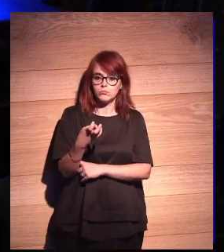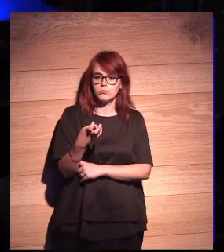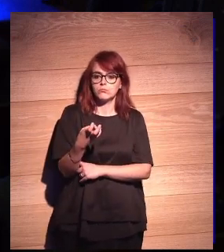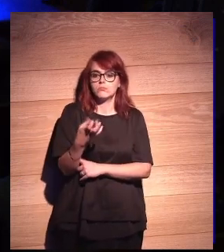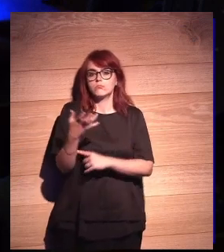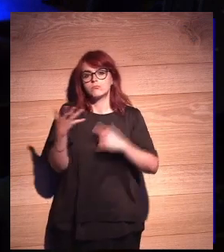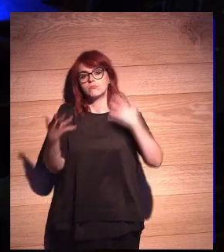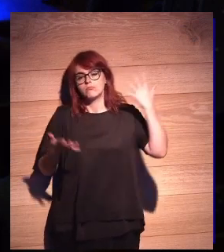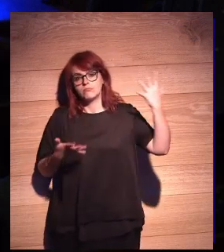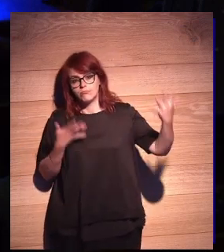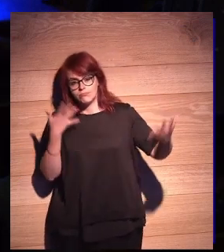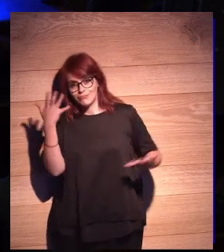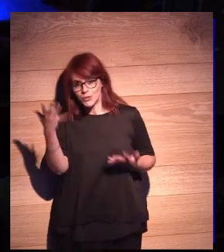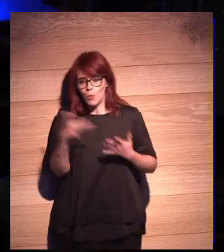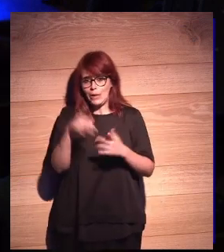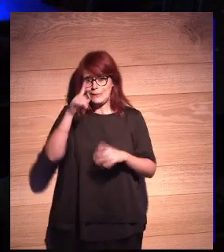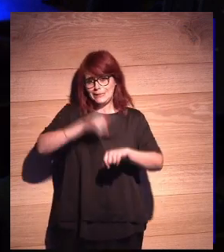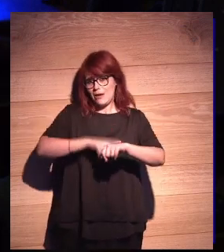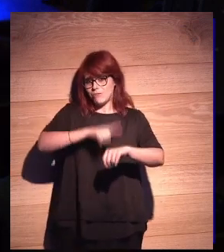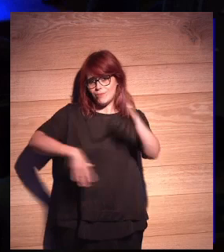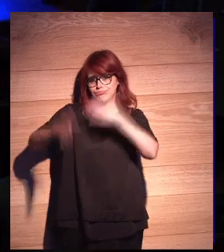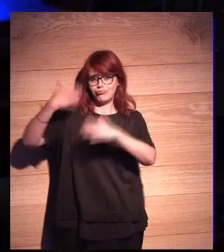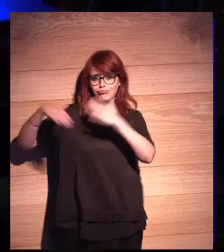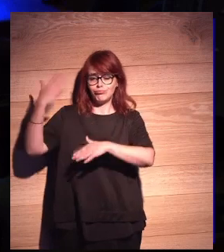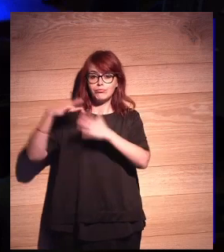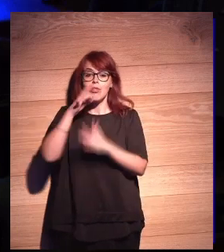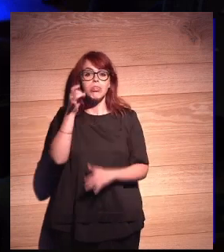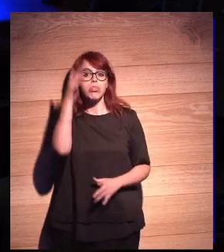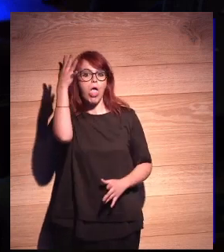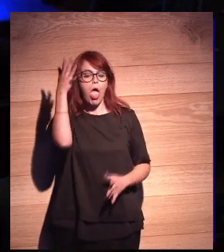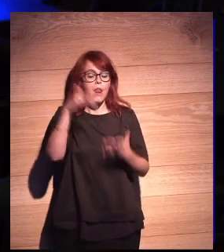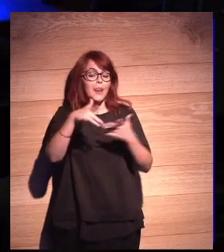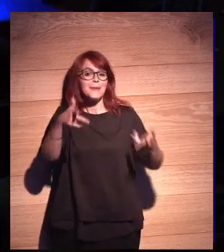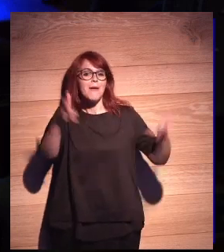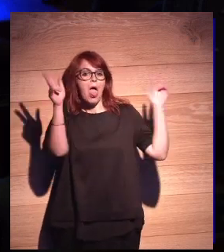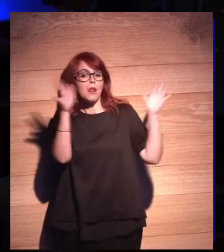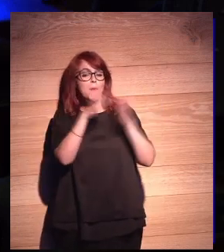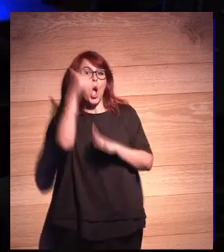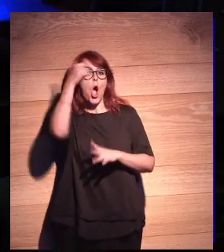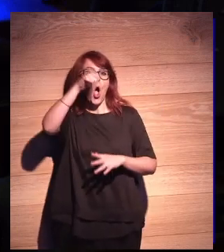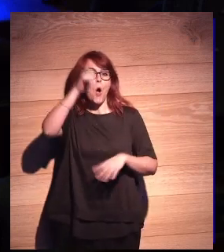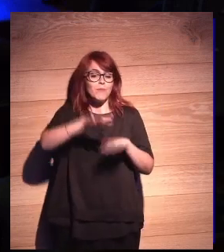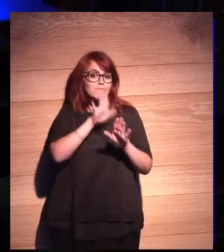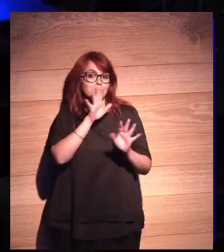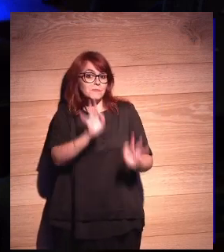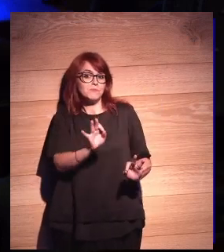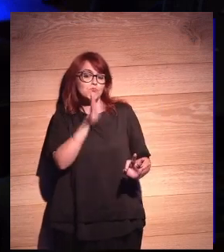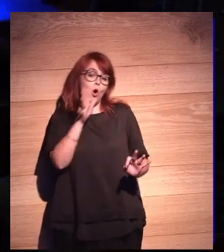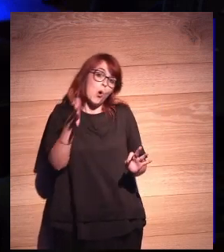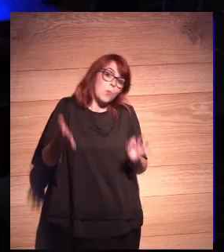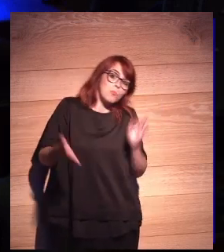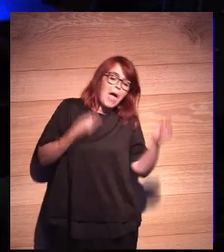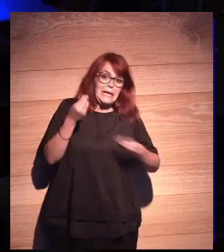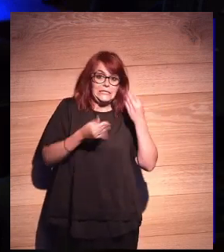things together. From a long time ago, this liberal idea of